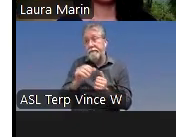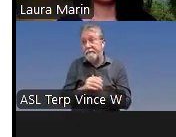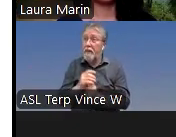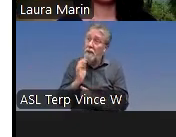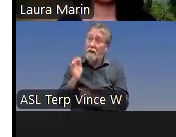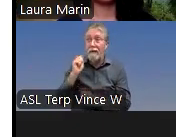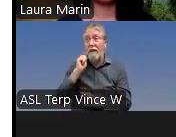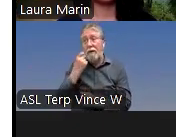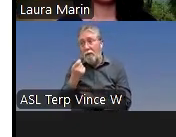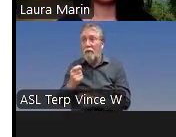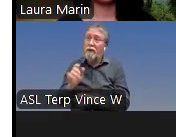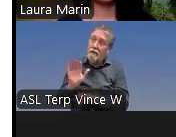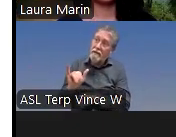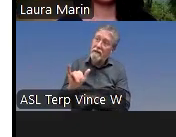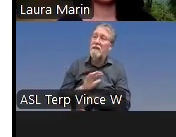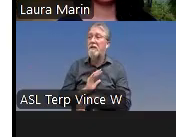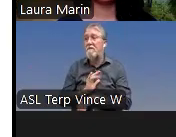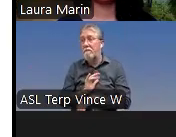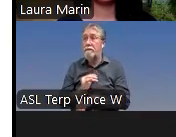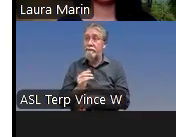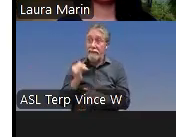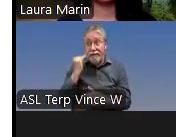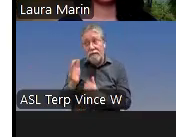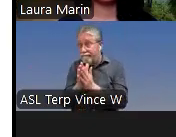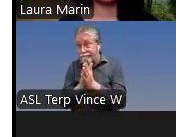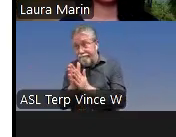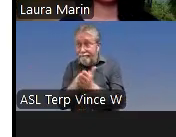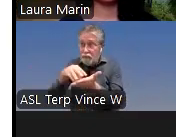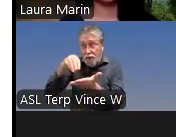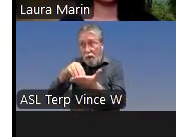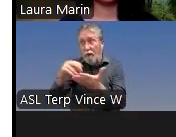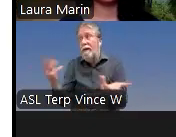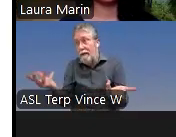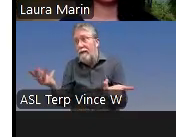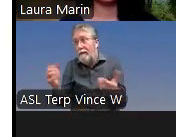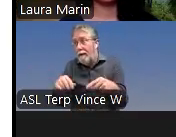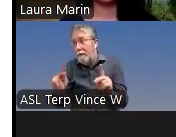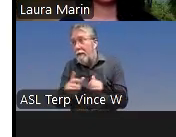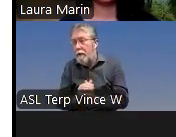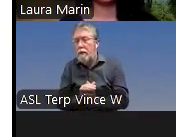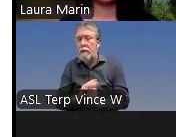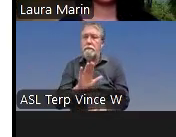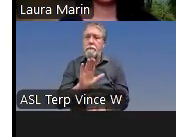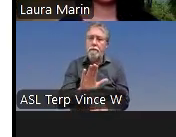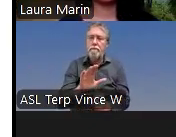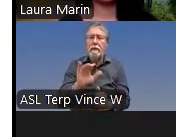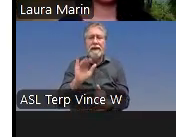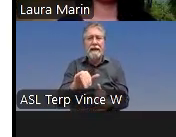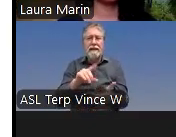certainly is exciting if you're into soils to think about the opportunities here. But the data are